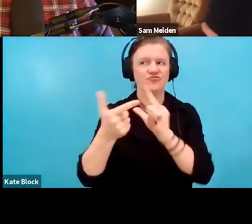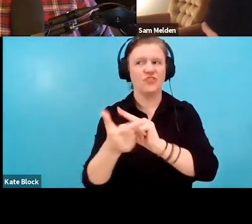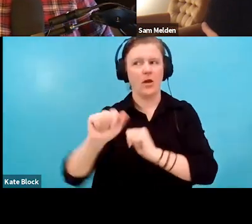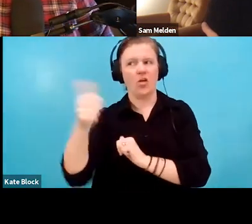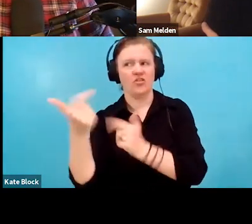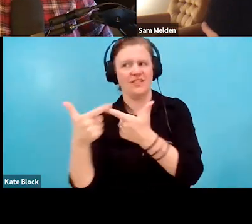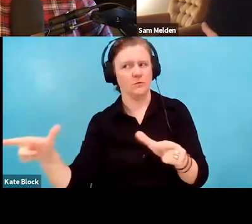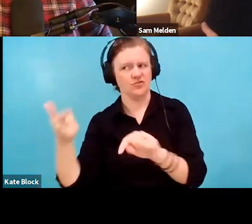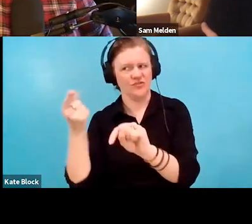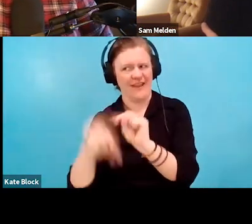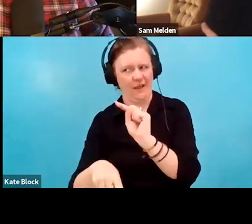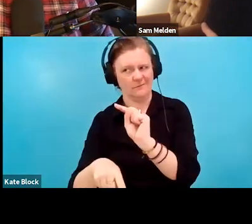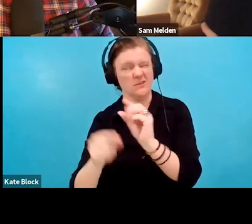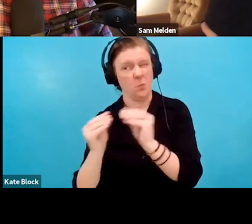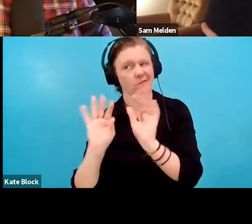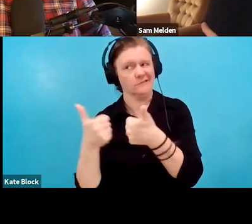easily.